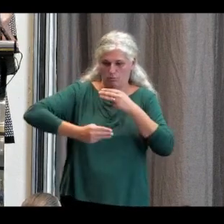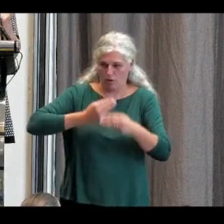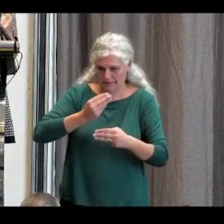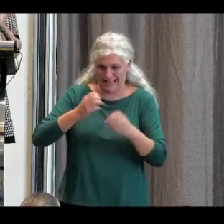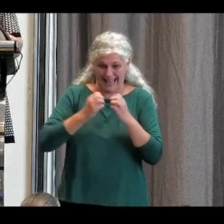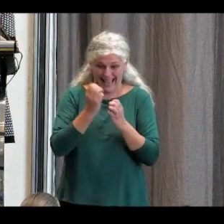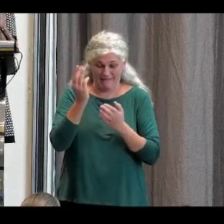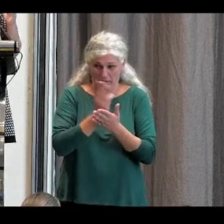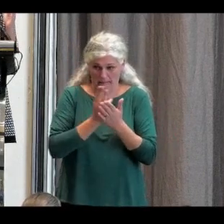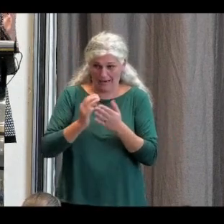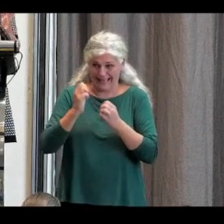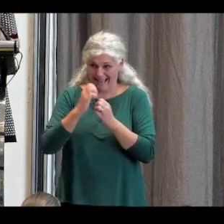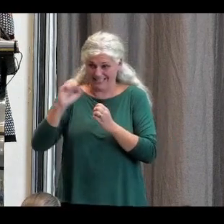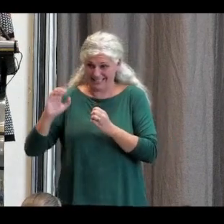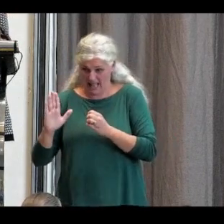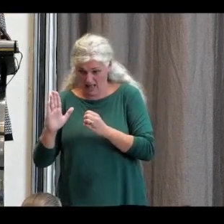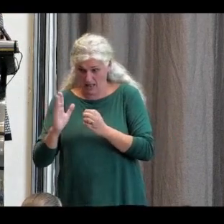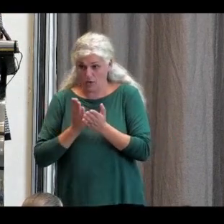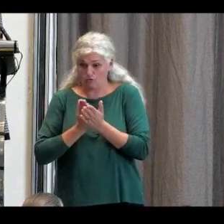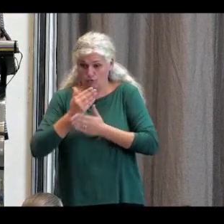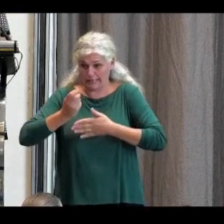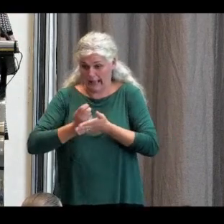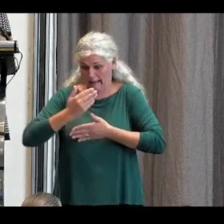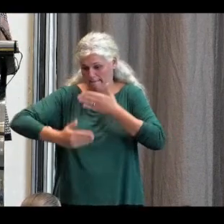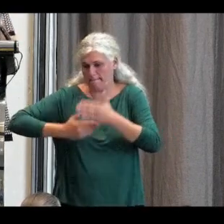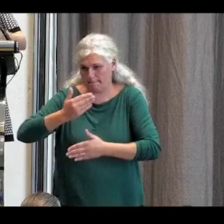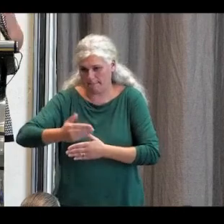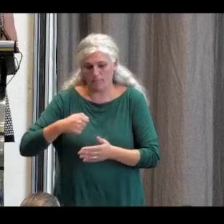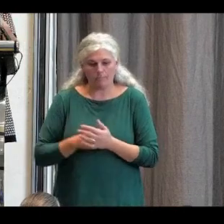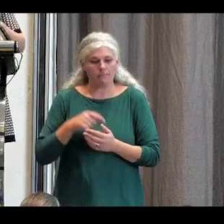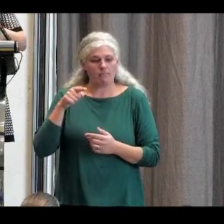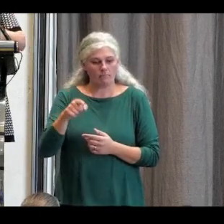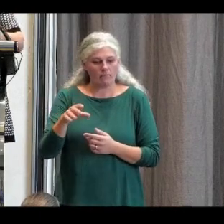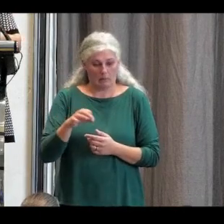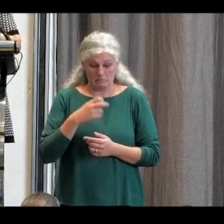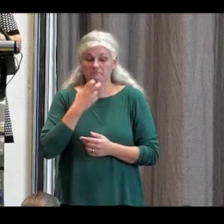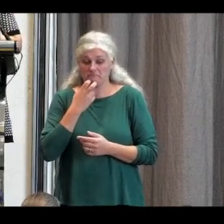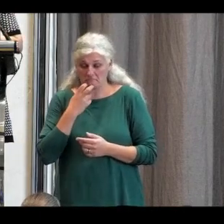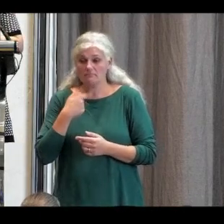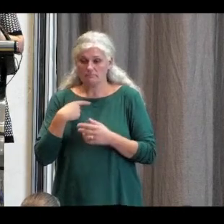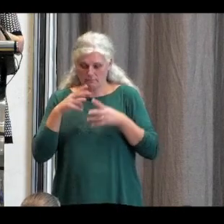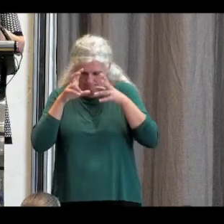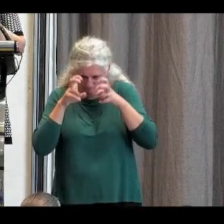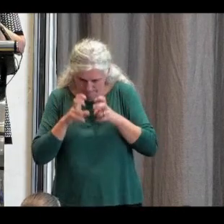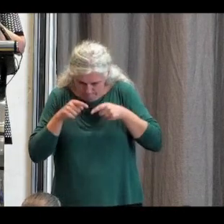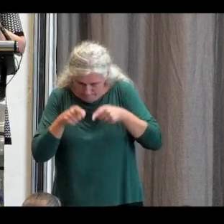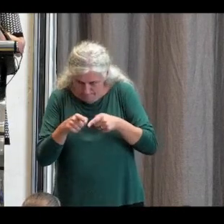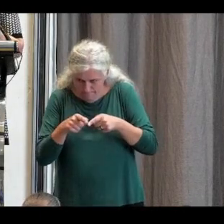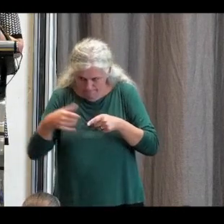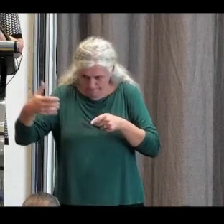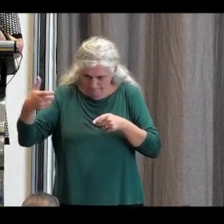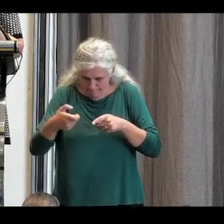in each cell and over time. So we took these mice that underwent the status epilepticus with the injection